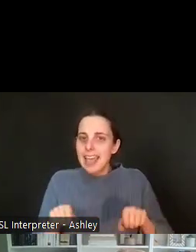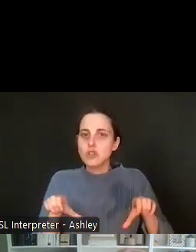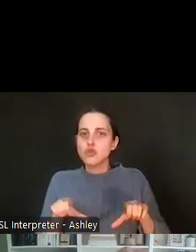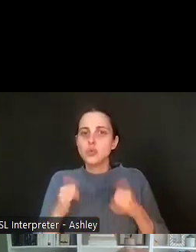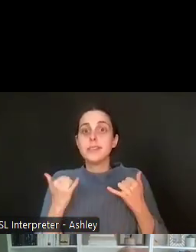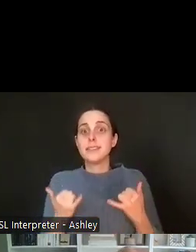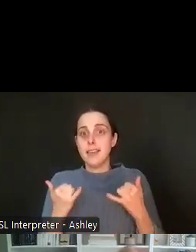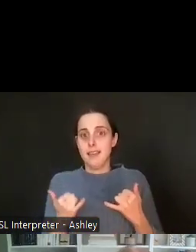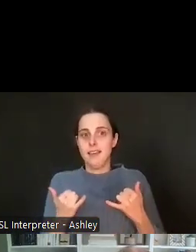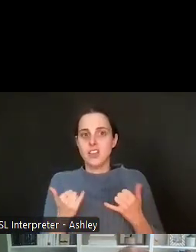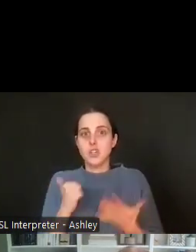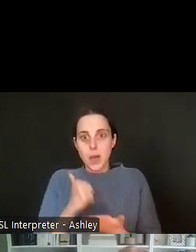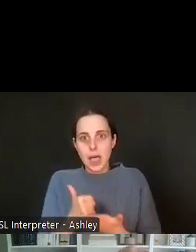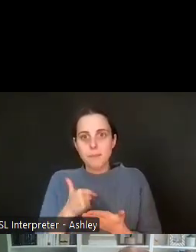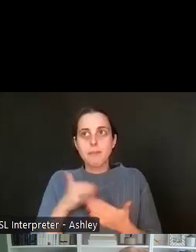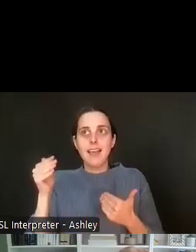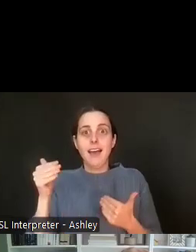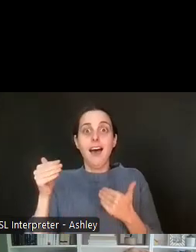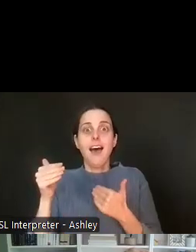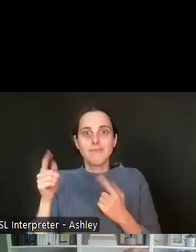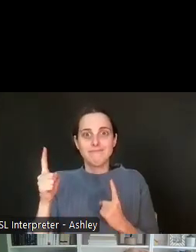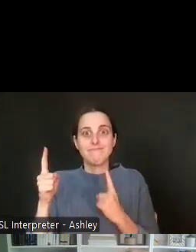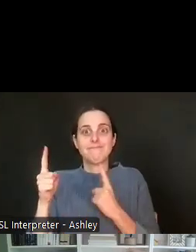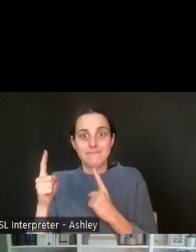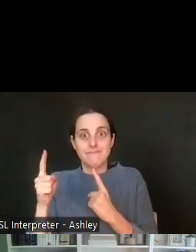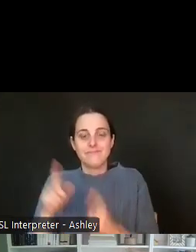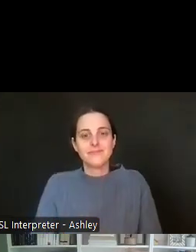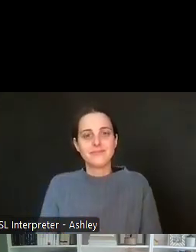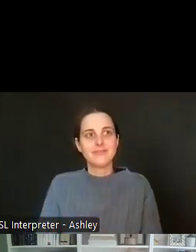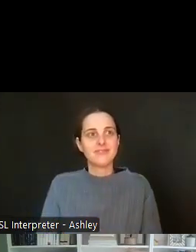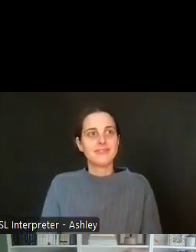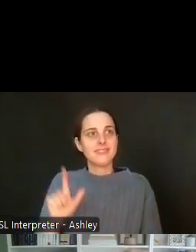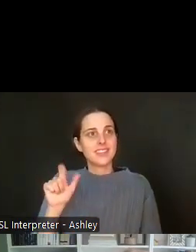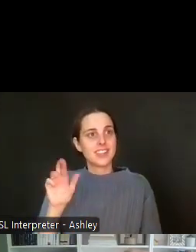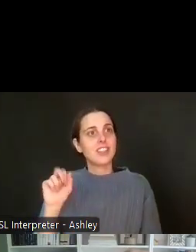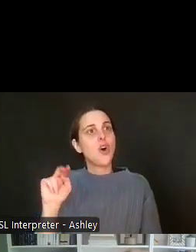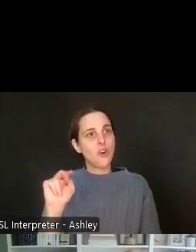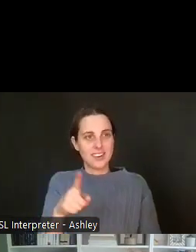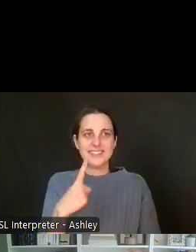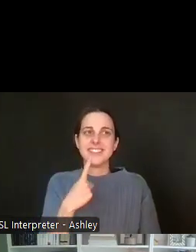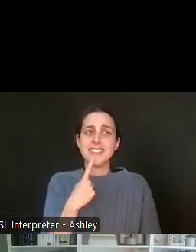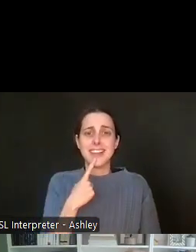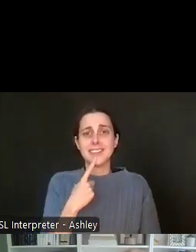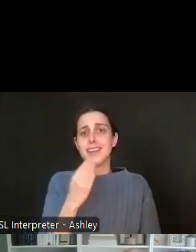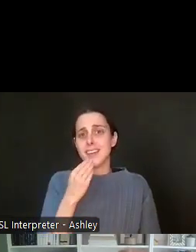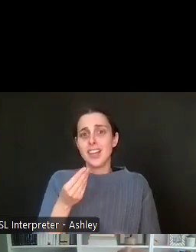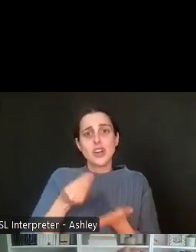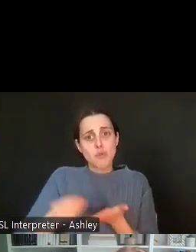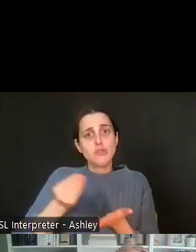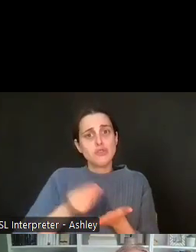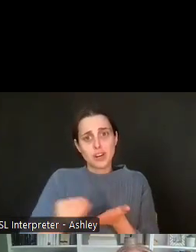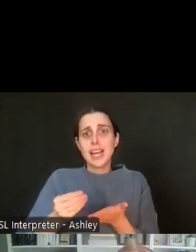today to move myself closer? And we've got Lauren who knows it's about grocery pickup. Tanya is going to leave on